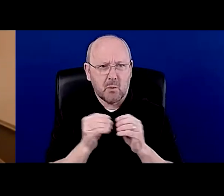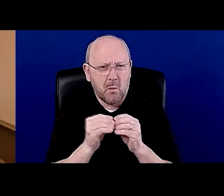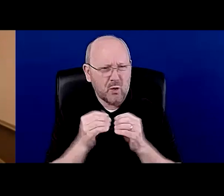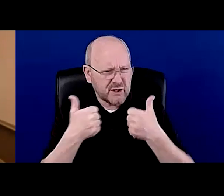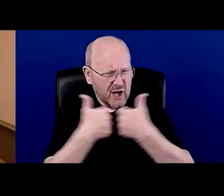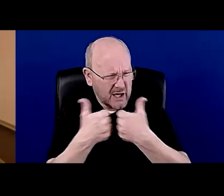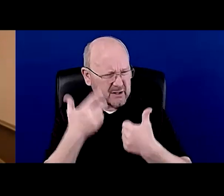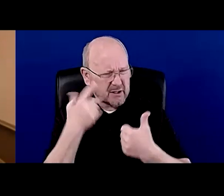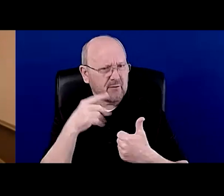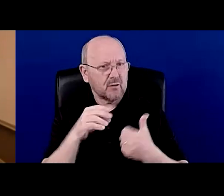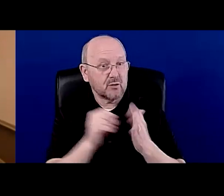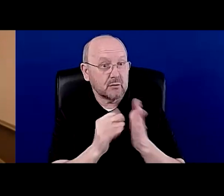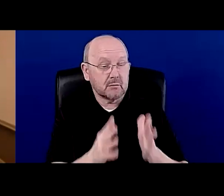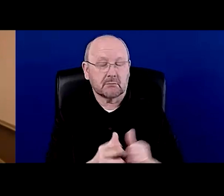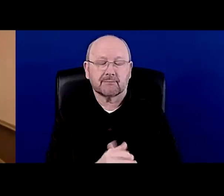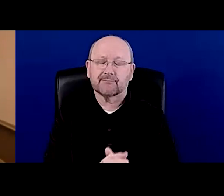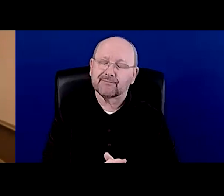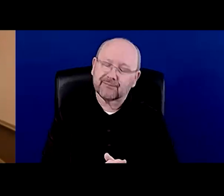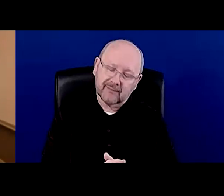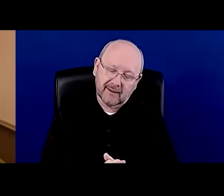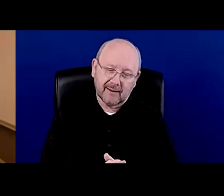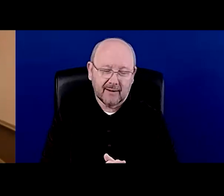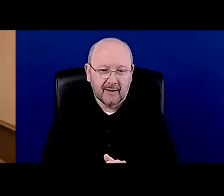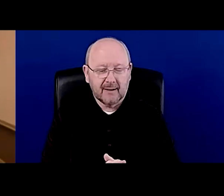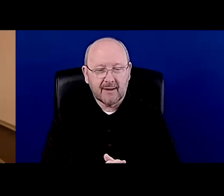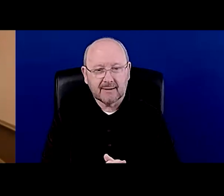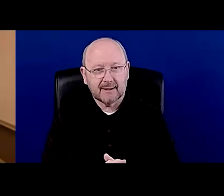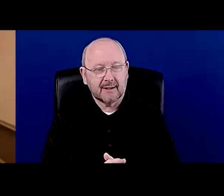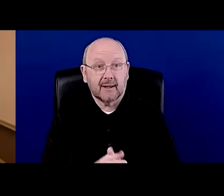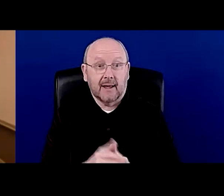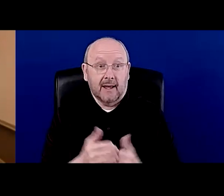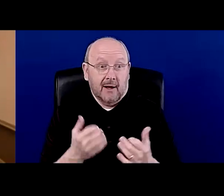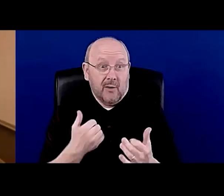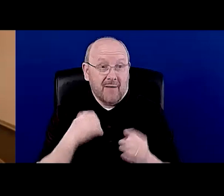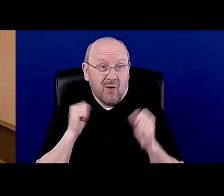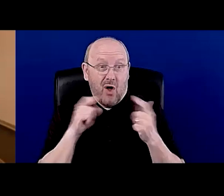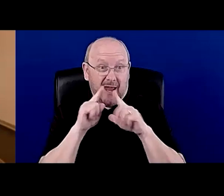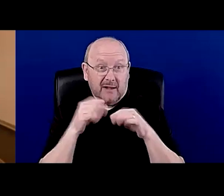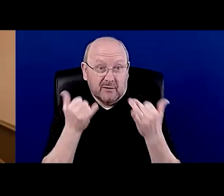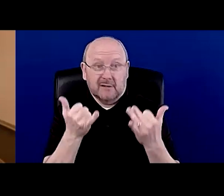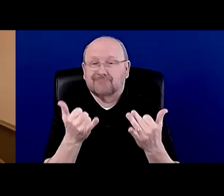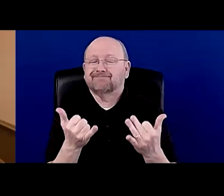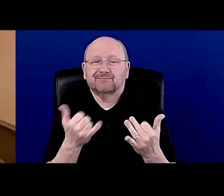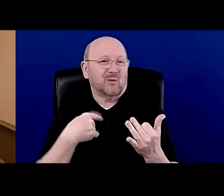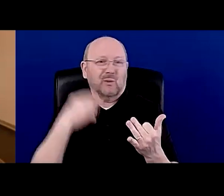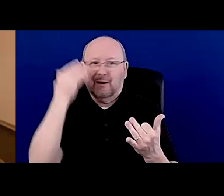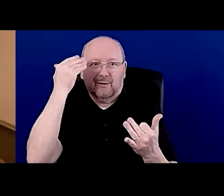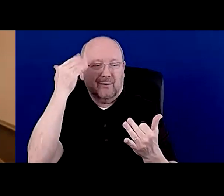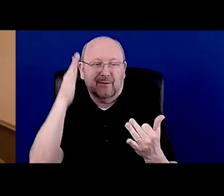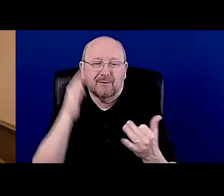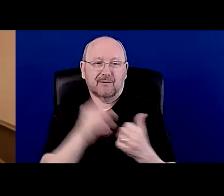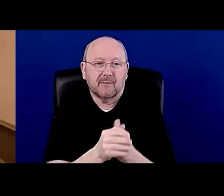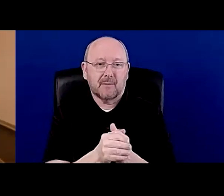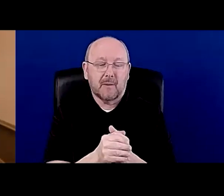well, and we're not gonna pretend to have the answers for that either. I mean, yeah, this is, who use AI